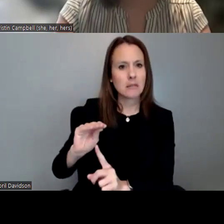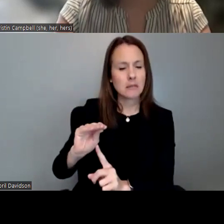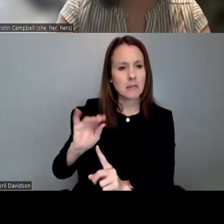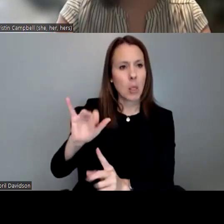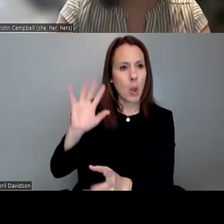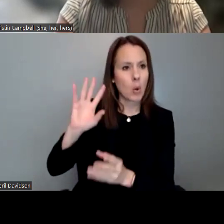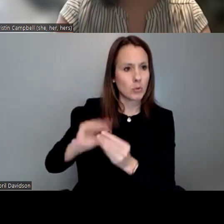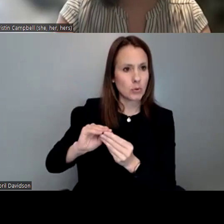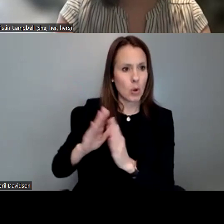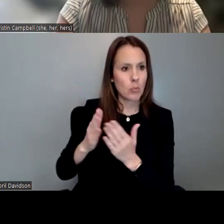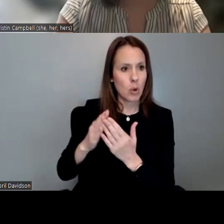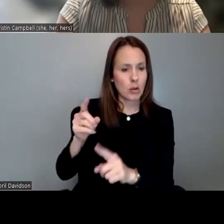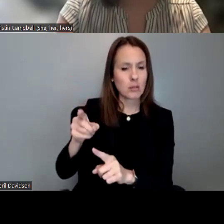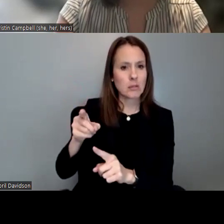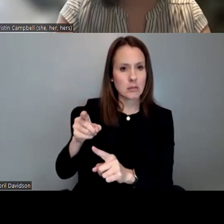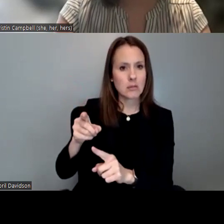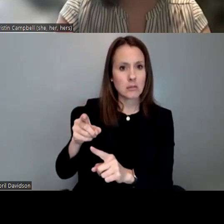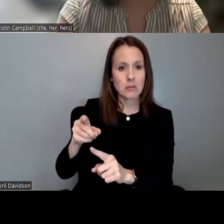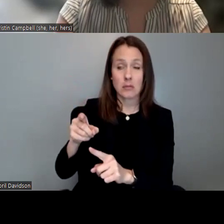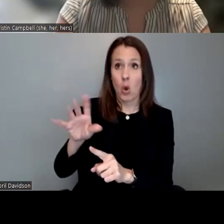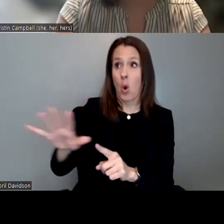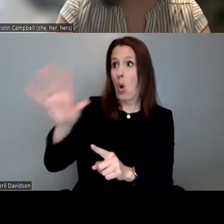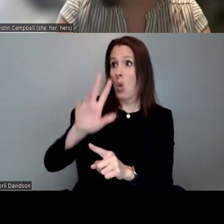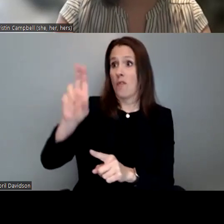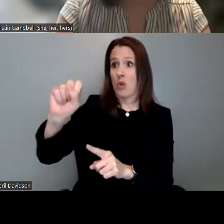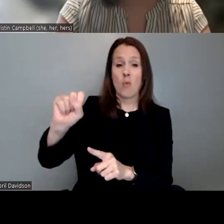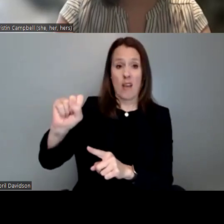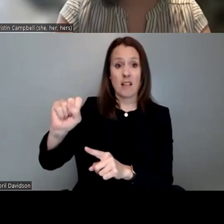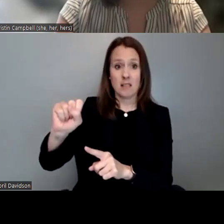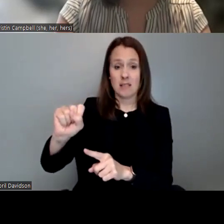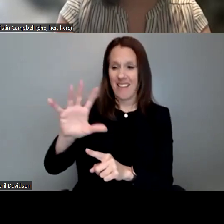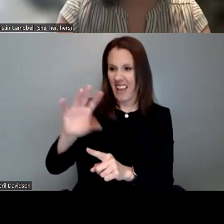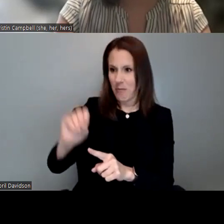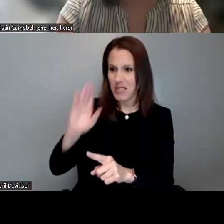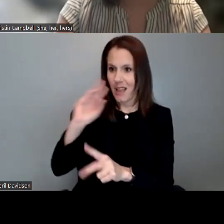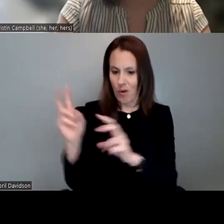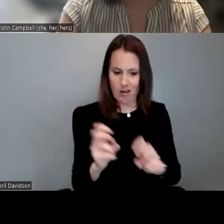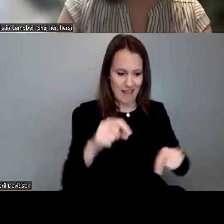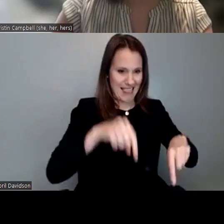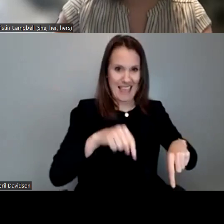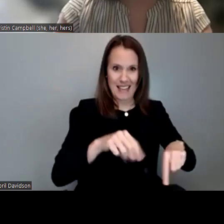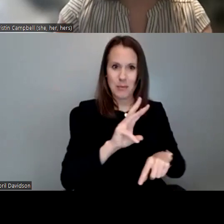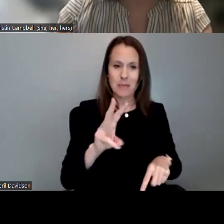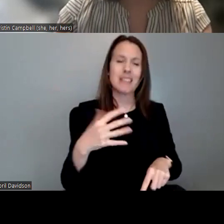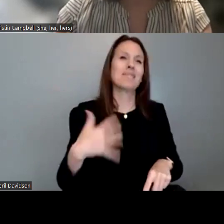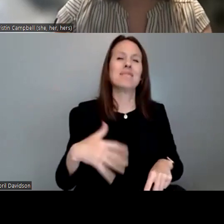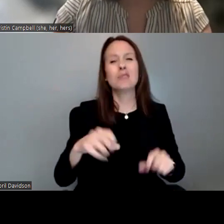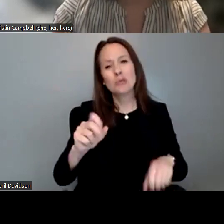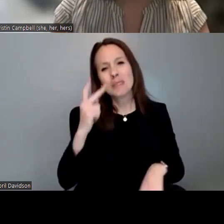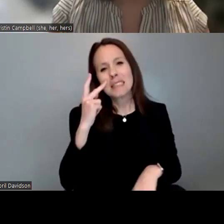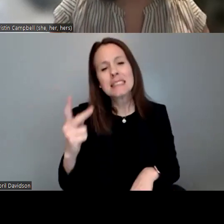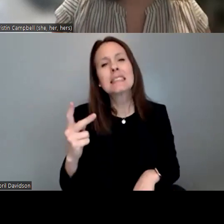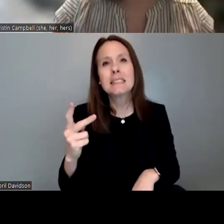total number of books copyrighted in the United States in a year. So as you can see,